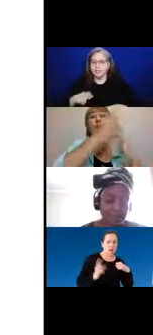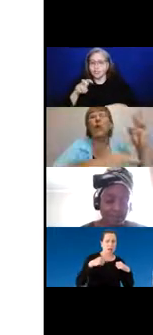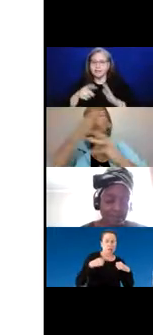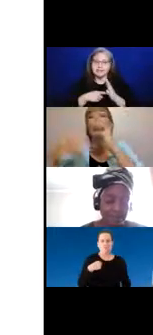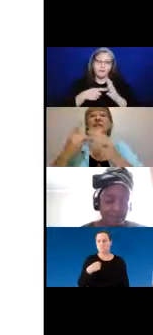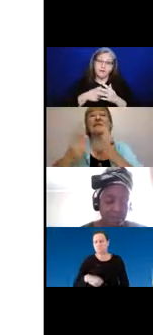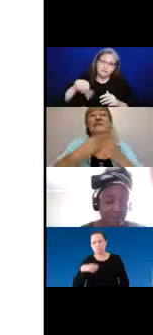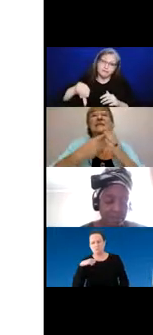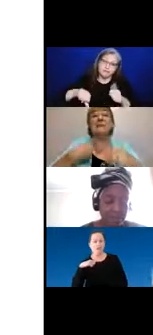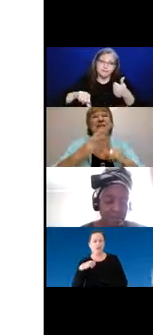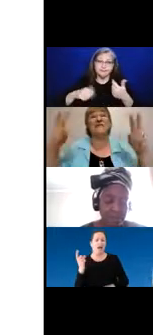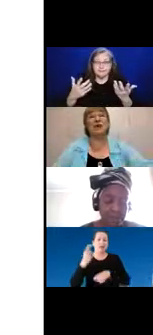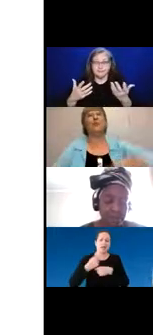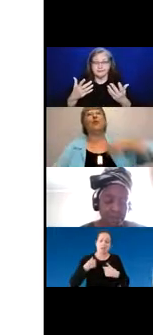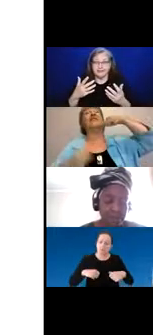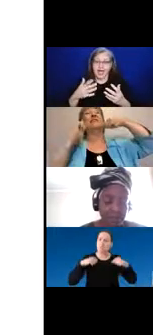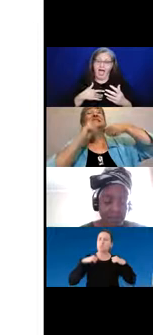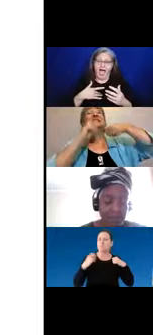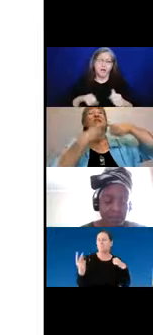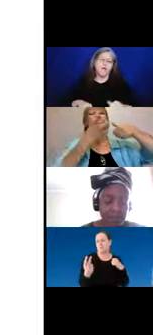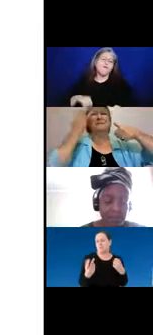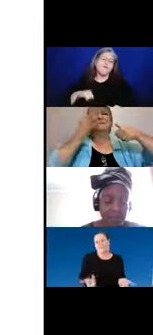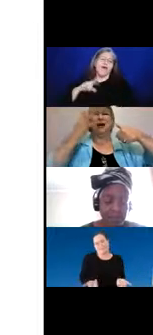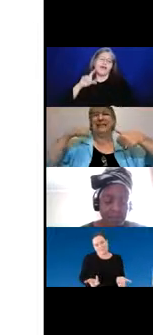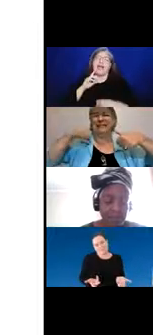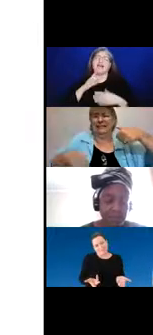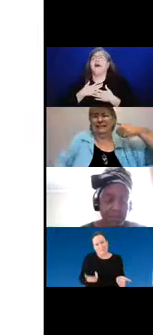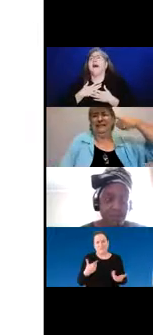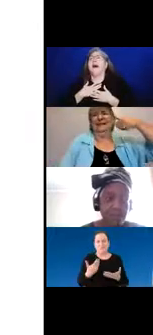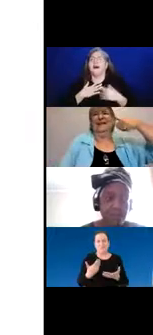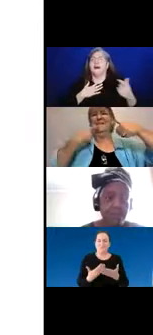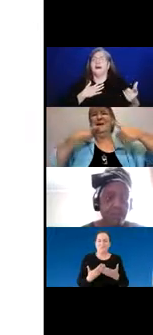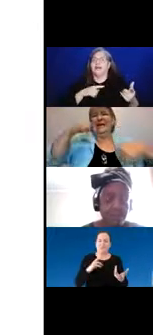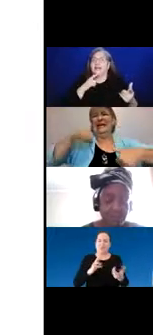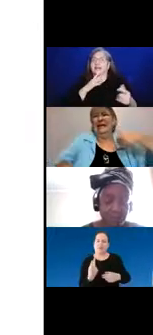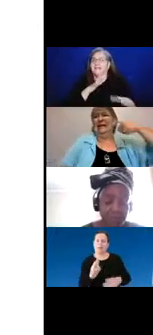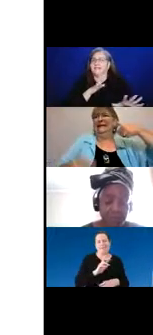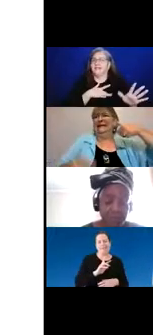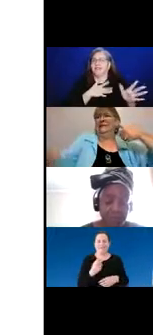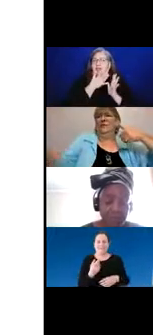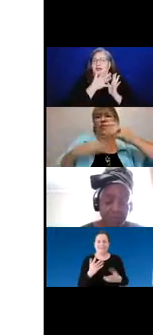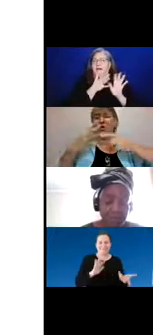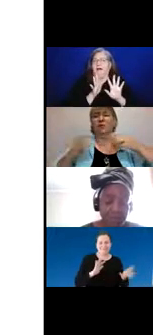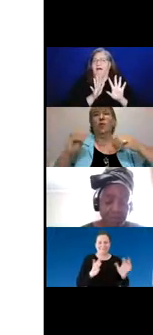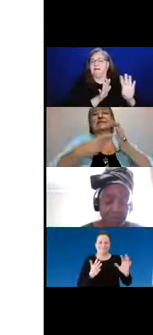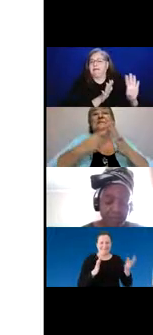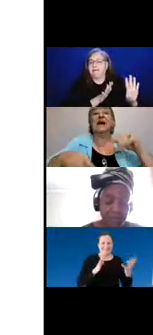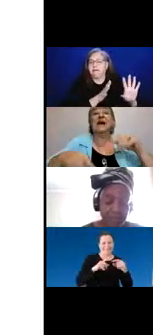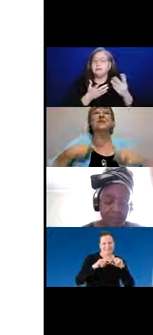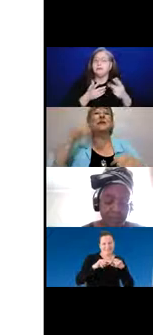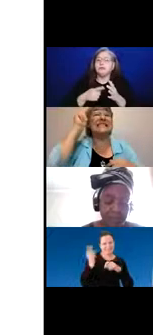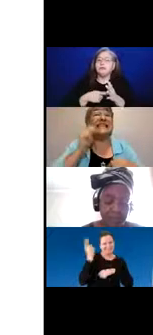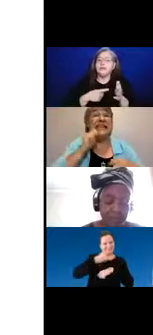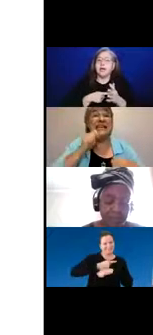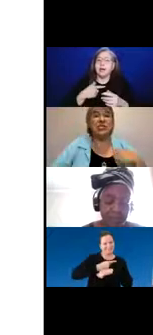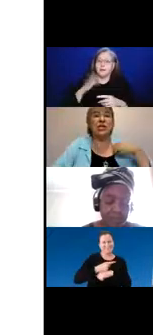both worlds. Sometimes I'm very proud of my deaf world. I'm embarrassed of my hearing world. Or sometimes